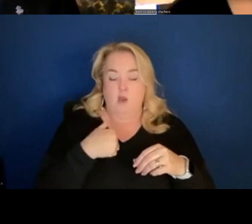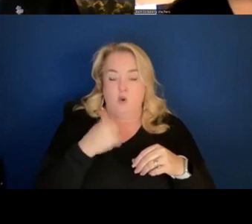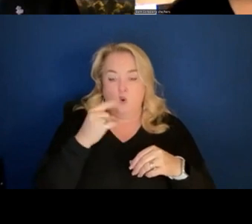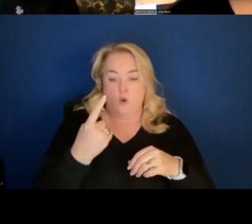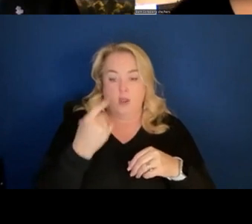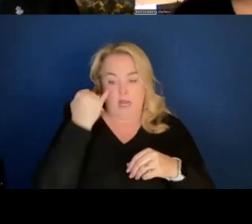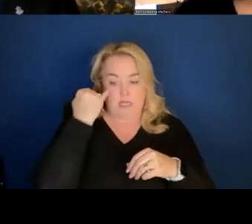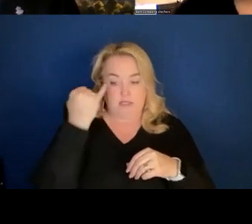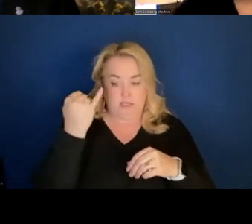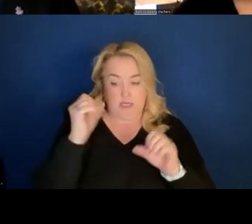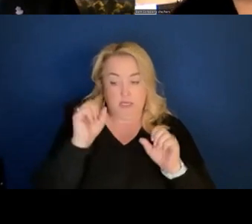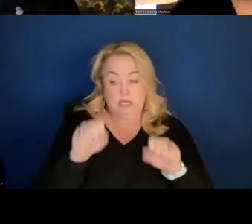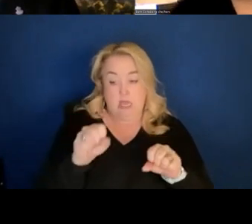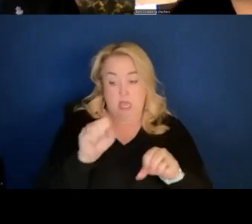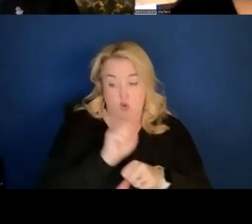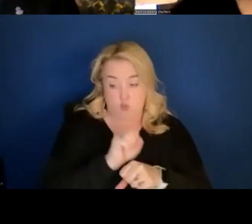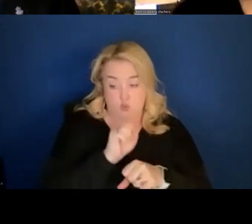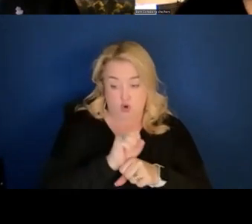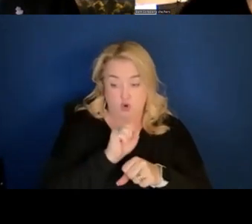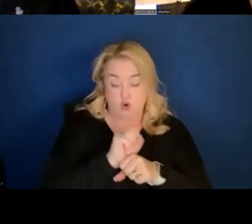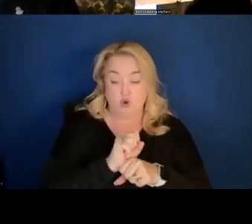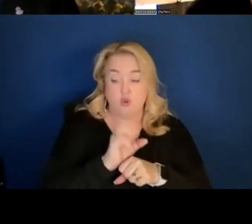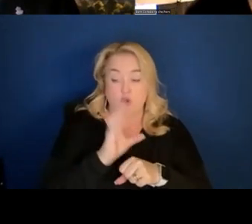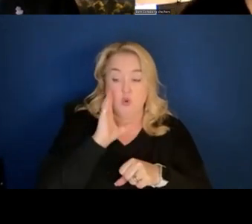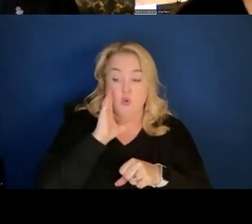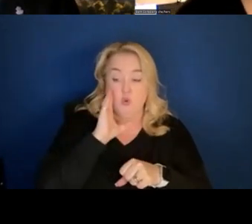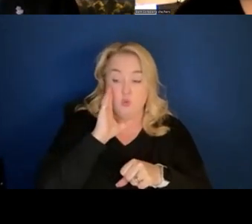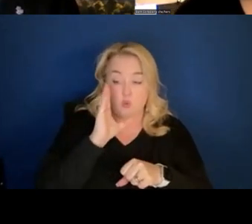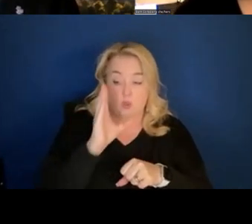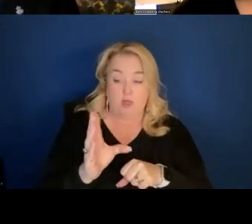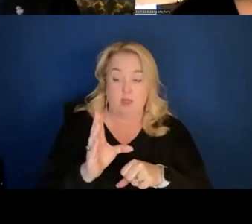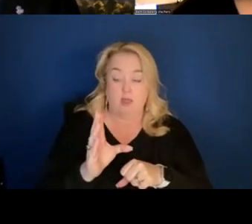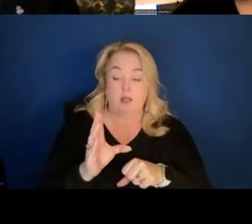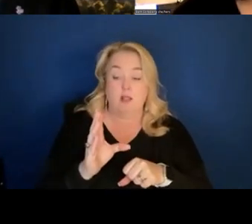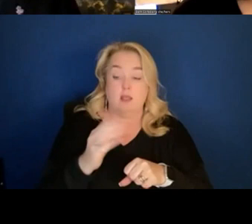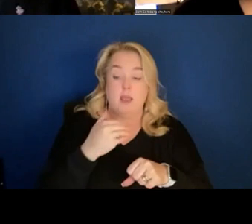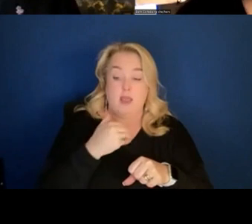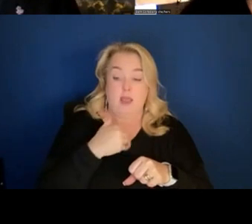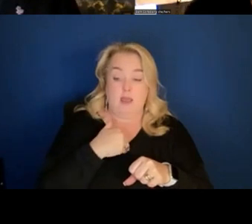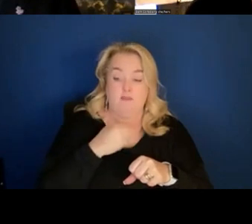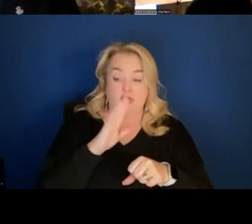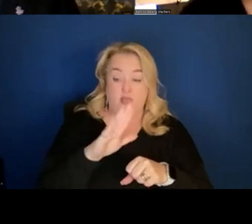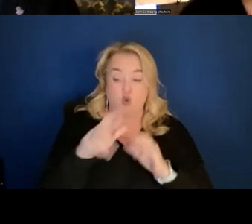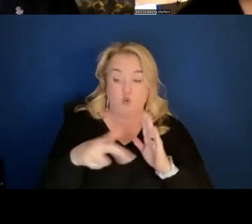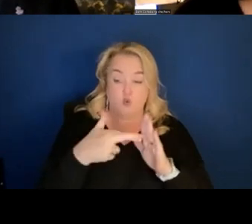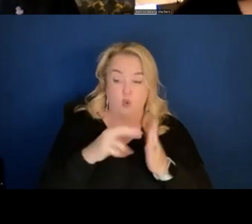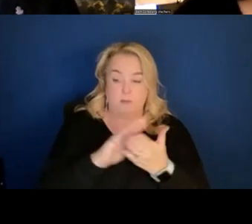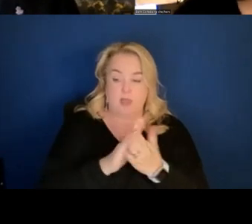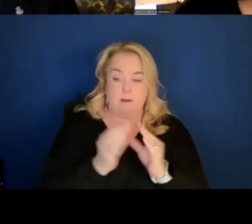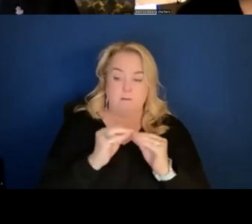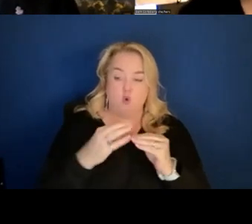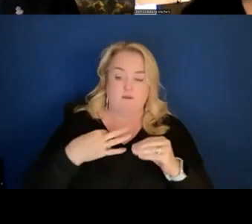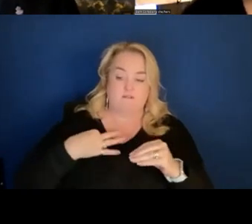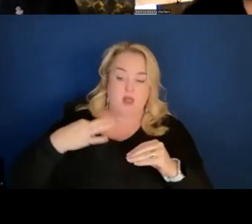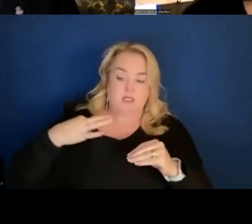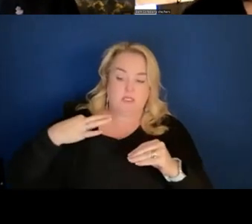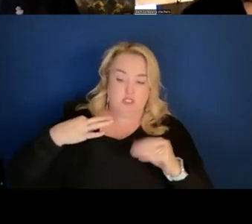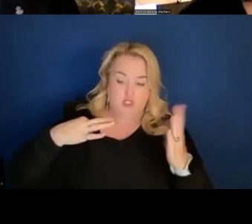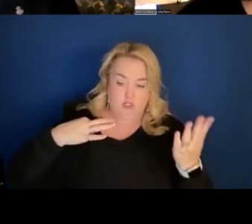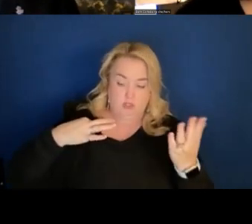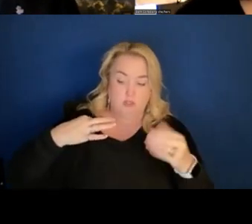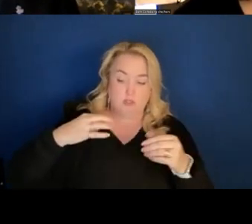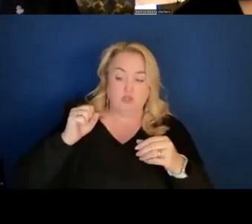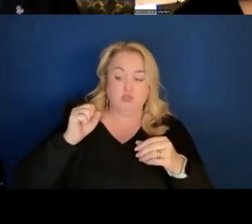that can work is to frame their role as volunteering. This can also work with day programs as